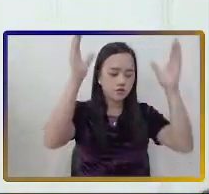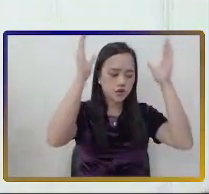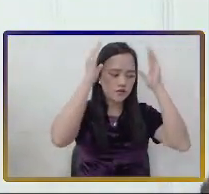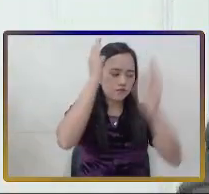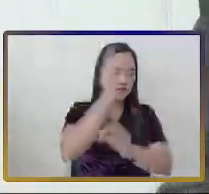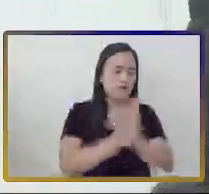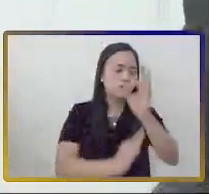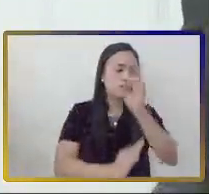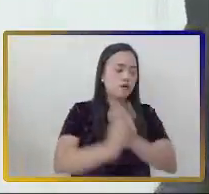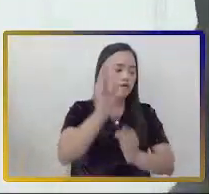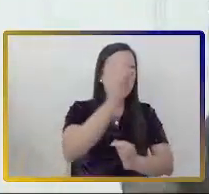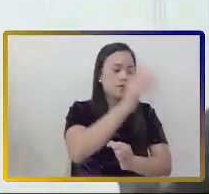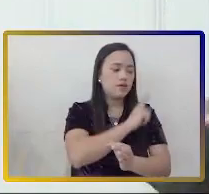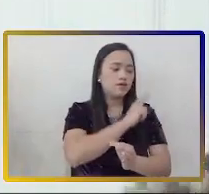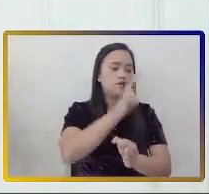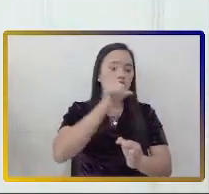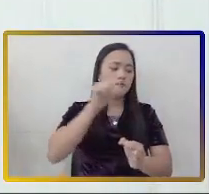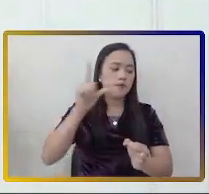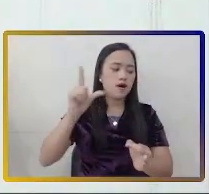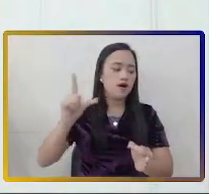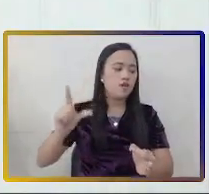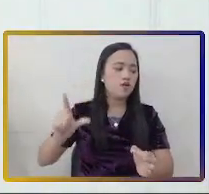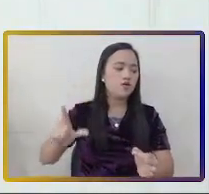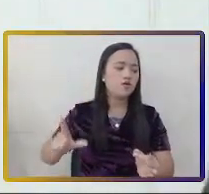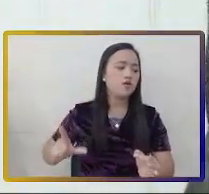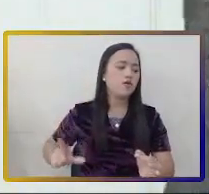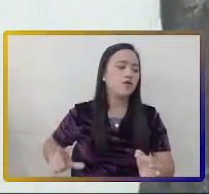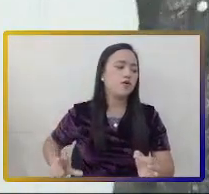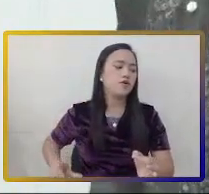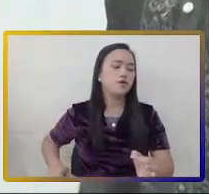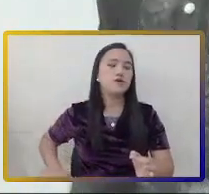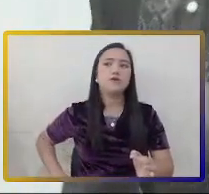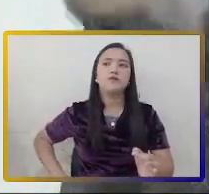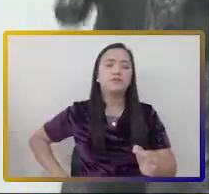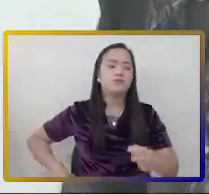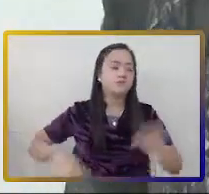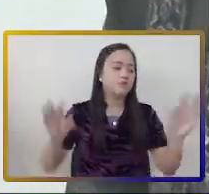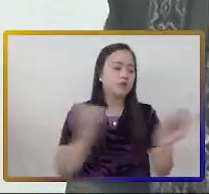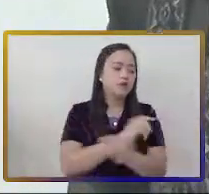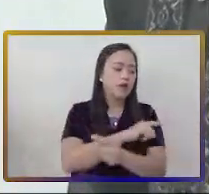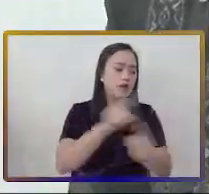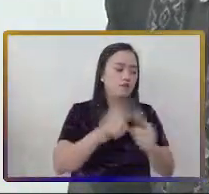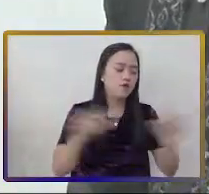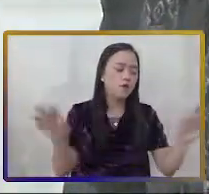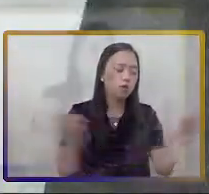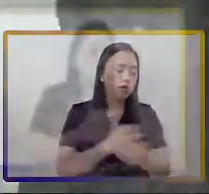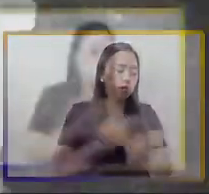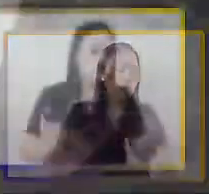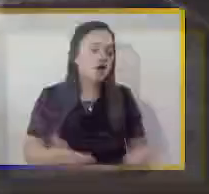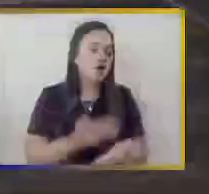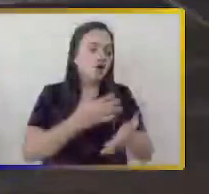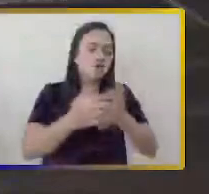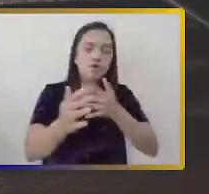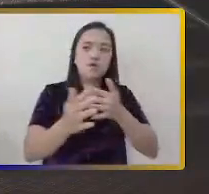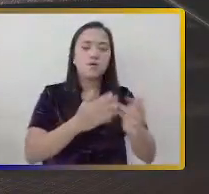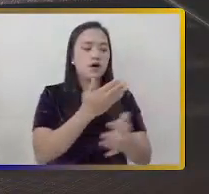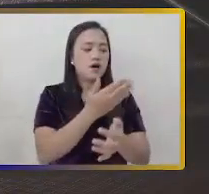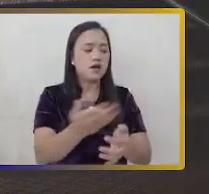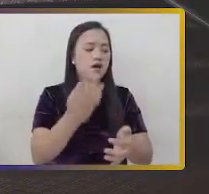cast my crowns at the feet of my Lord. Whenever,